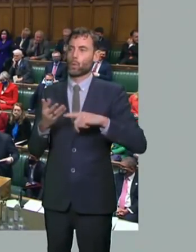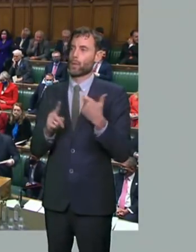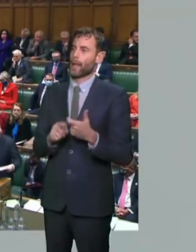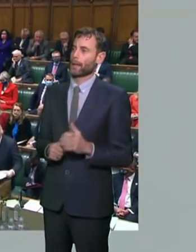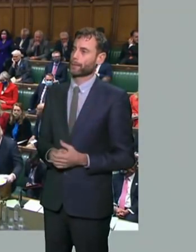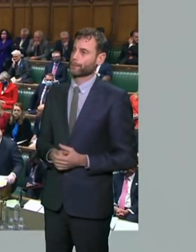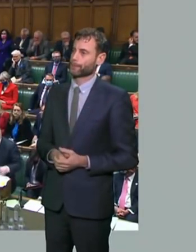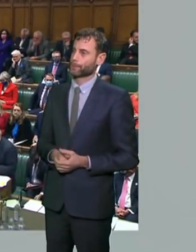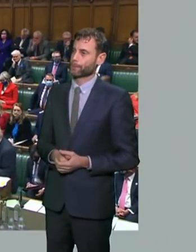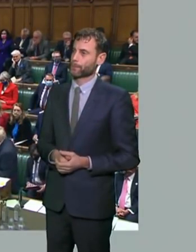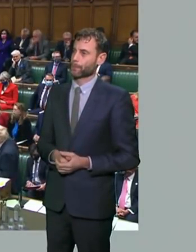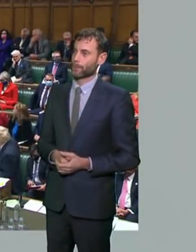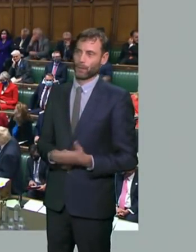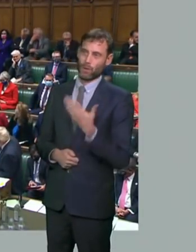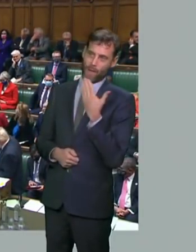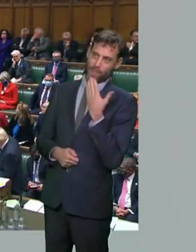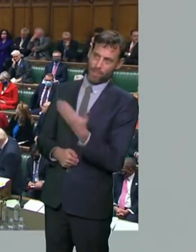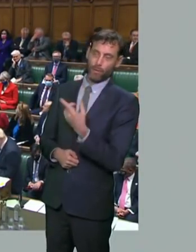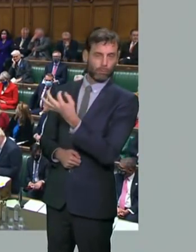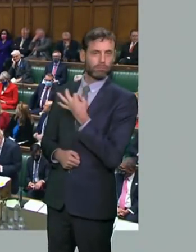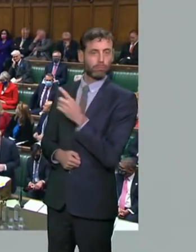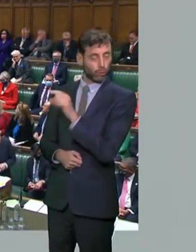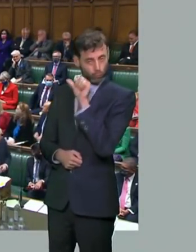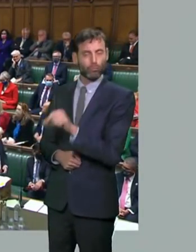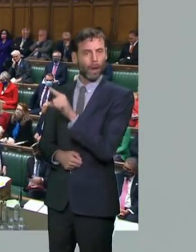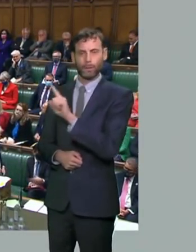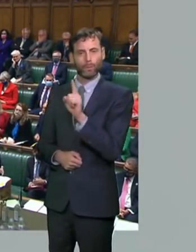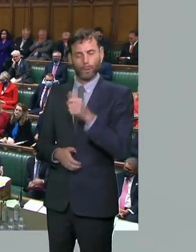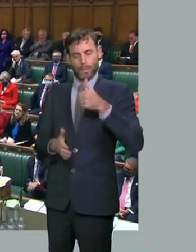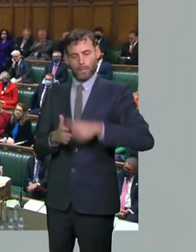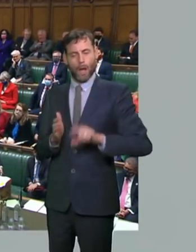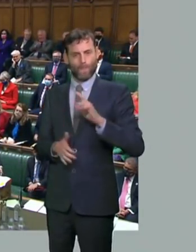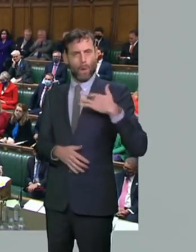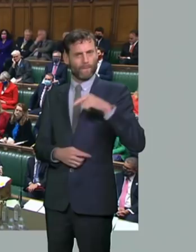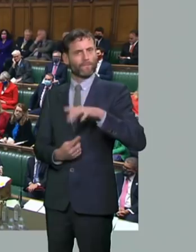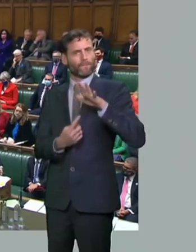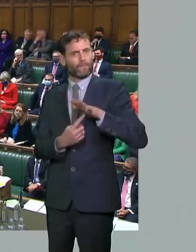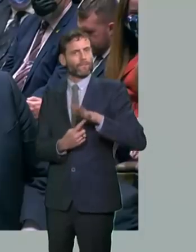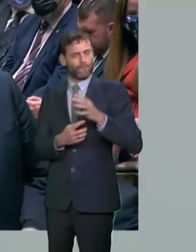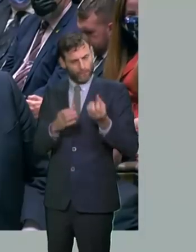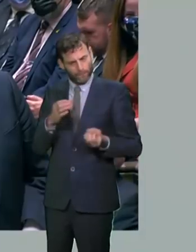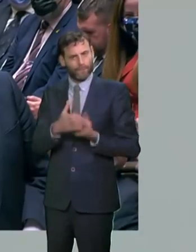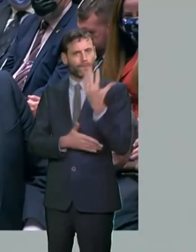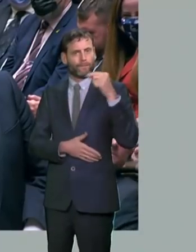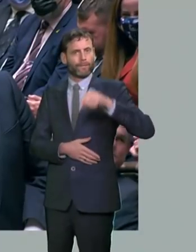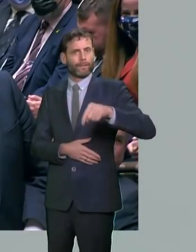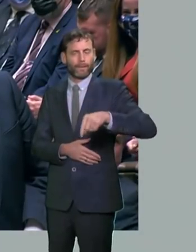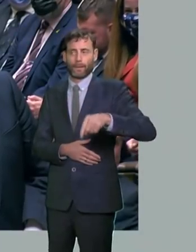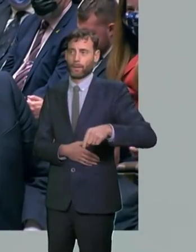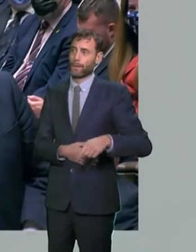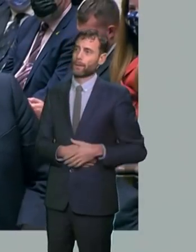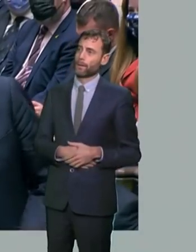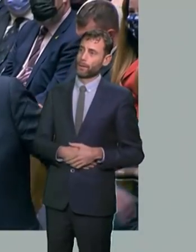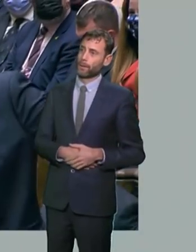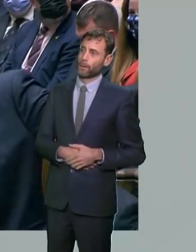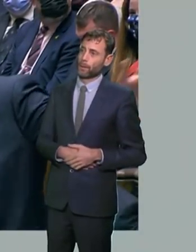Minister. Yes. I thank her very much, and she's totally right in what she says about Start for Life, and I'm just seeing if my right honourable friend is still in her place,